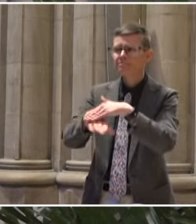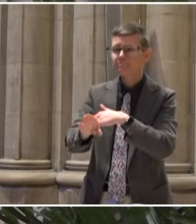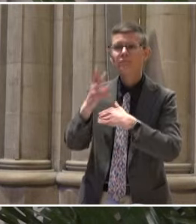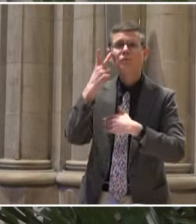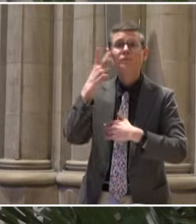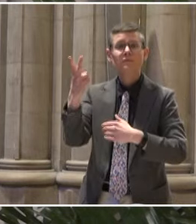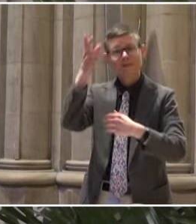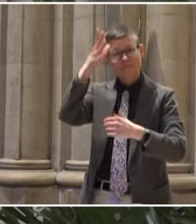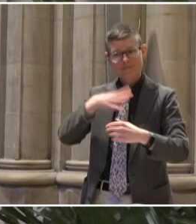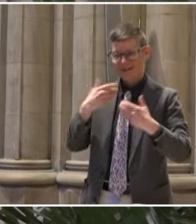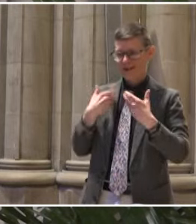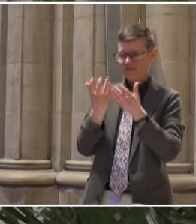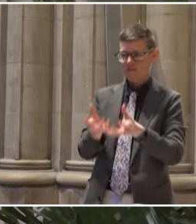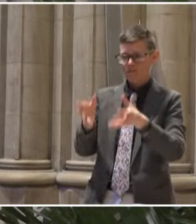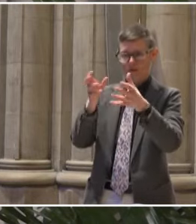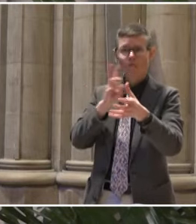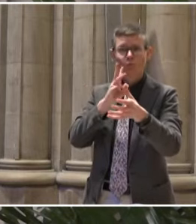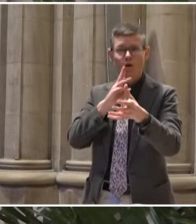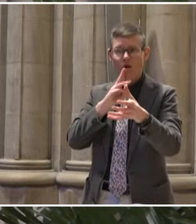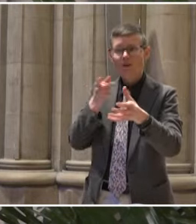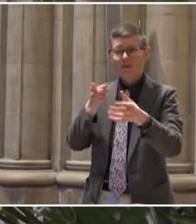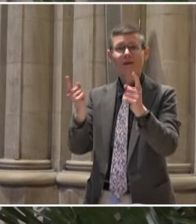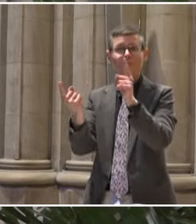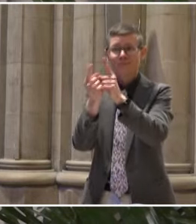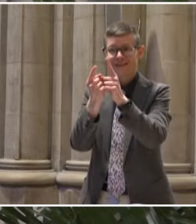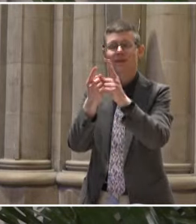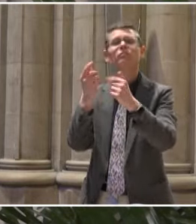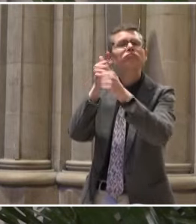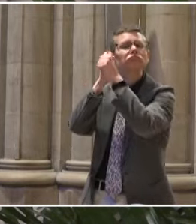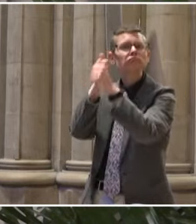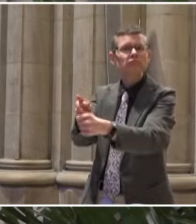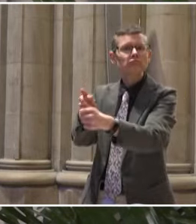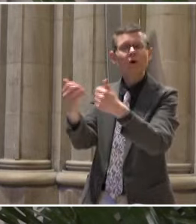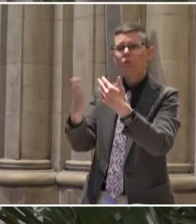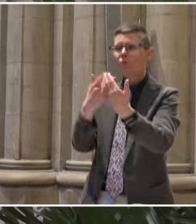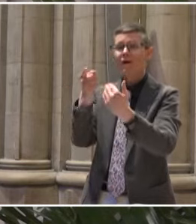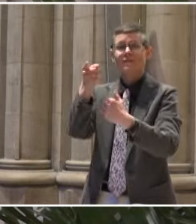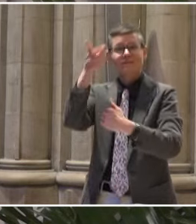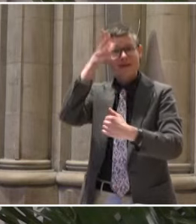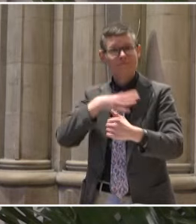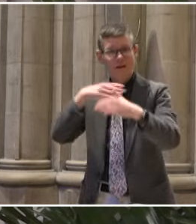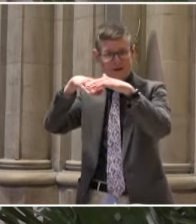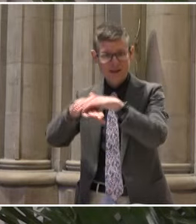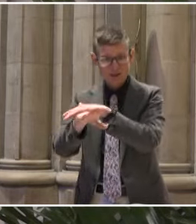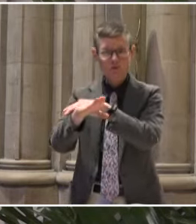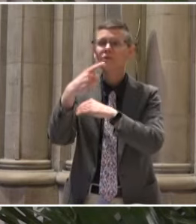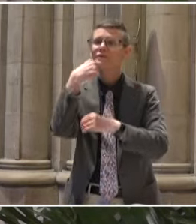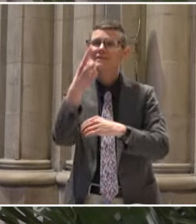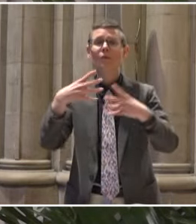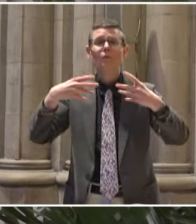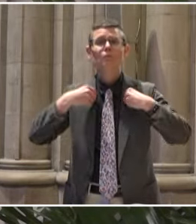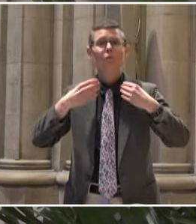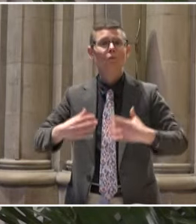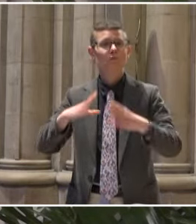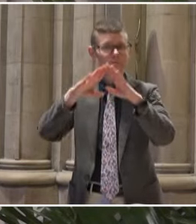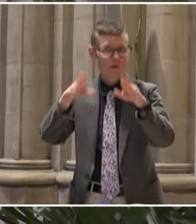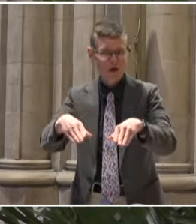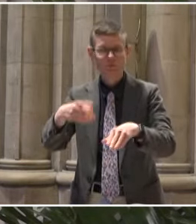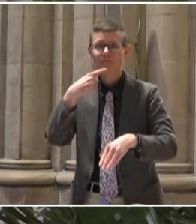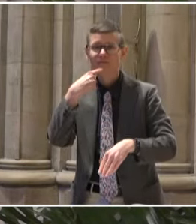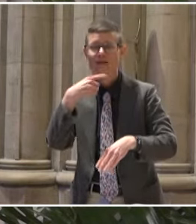jar of water will meet you. Follow him, and wherever he enters, say to the owner of the house, 'The